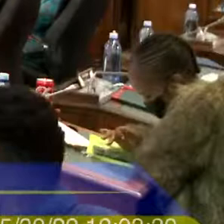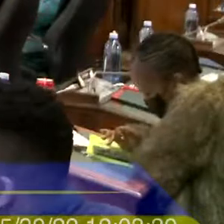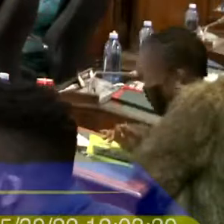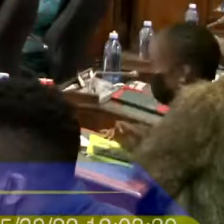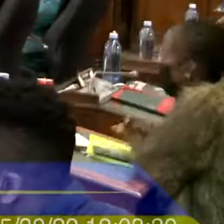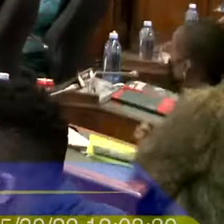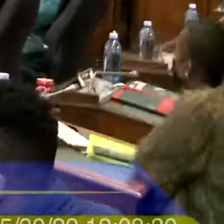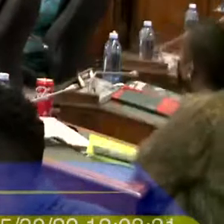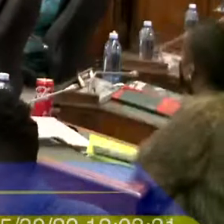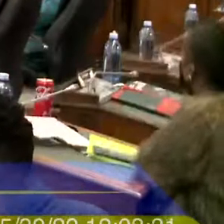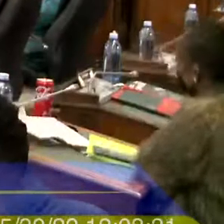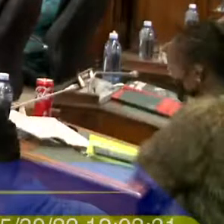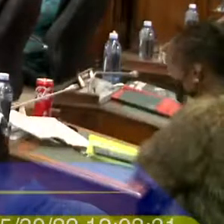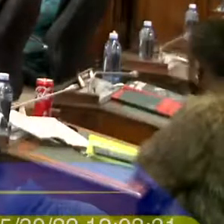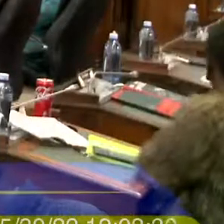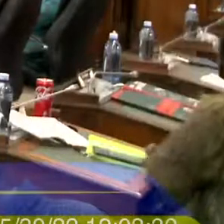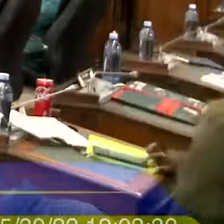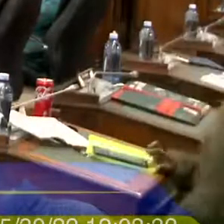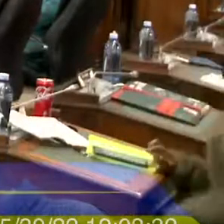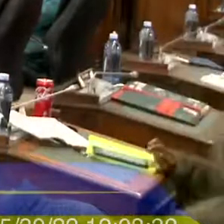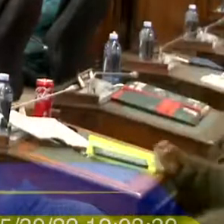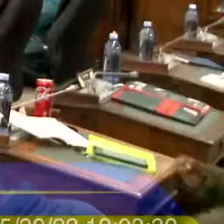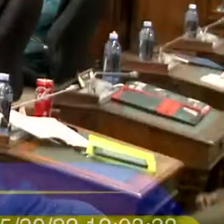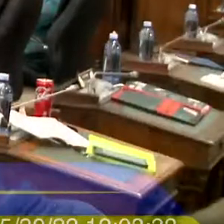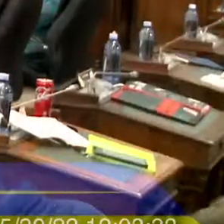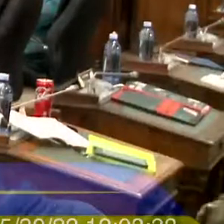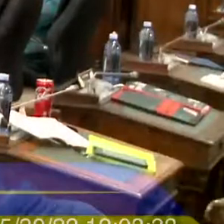a good day good day good day